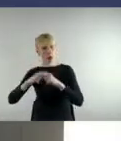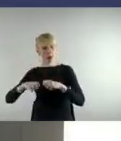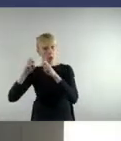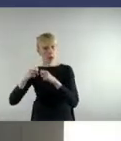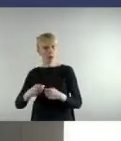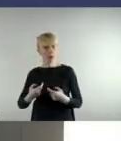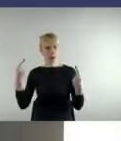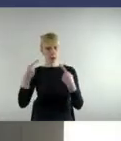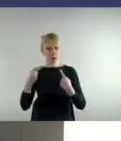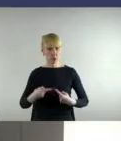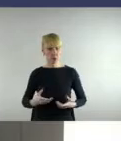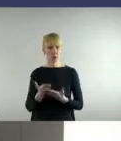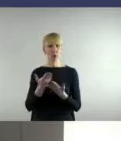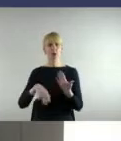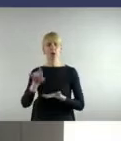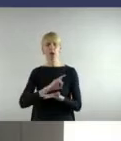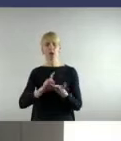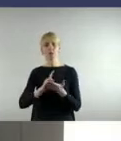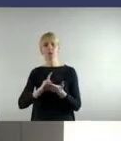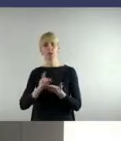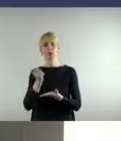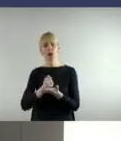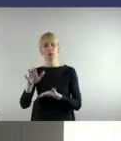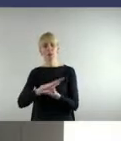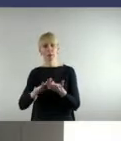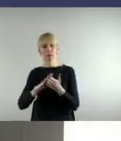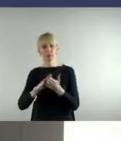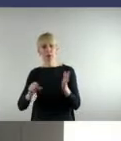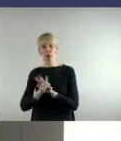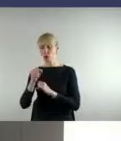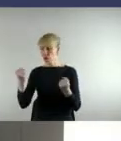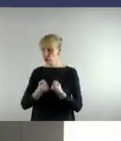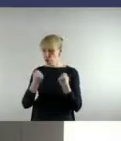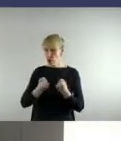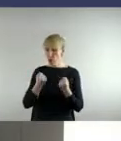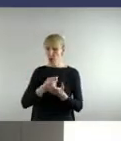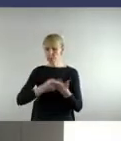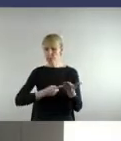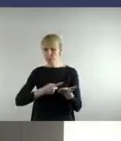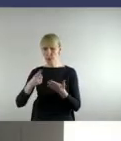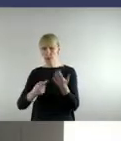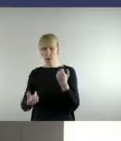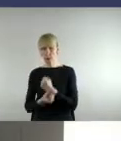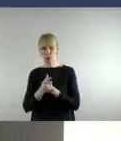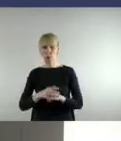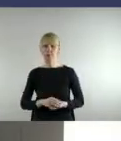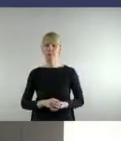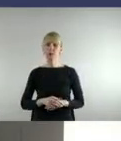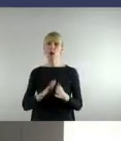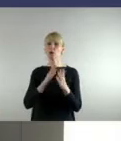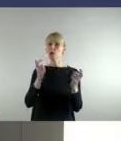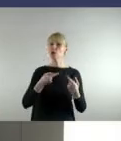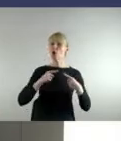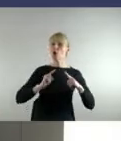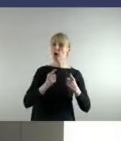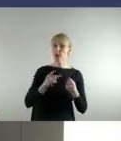the state's rescue and firefighting service, analysis of the Opole Agglomeration, preparedness for emergency measures, organization